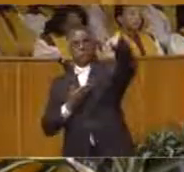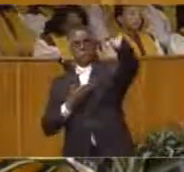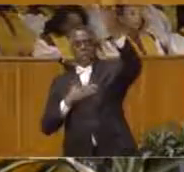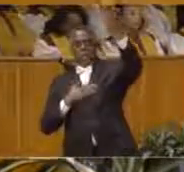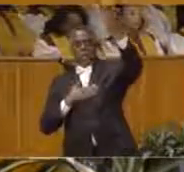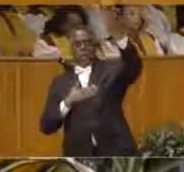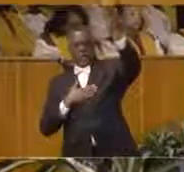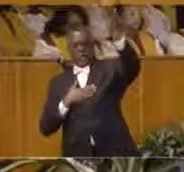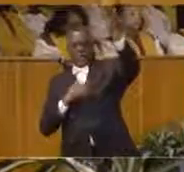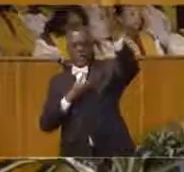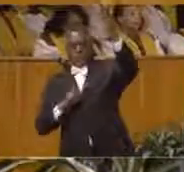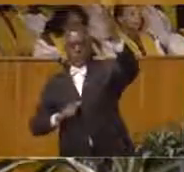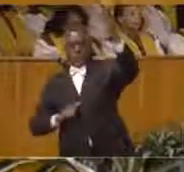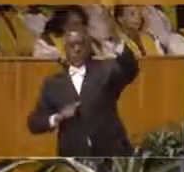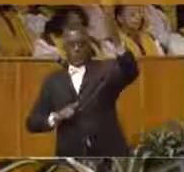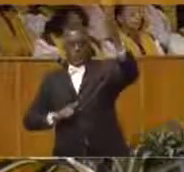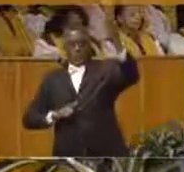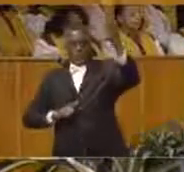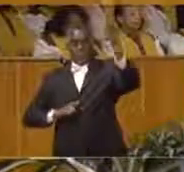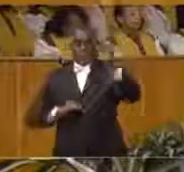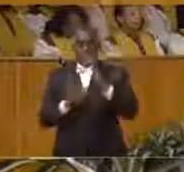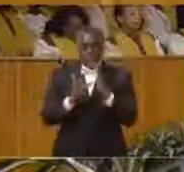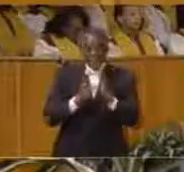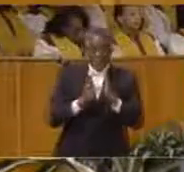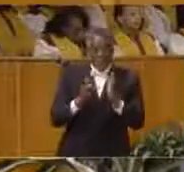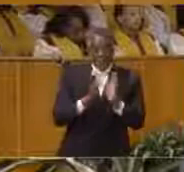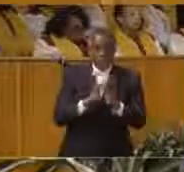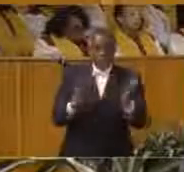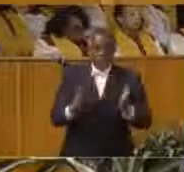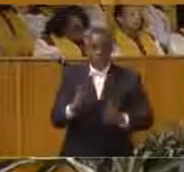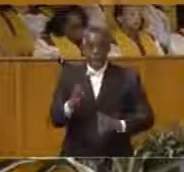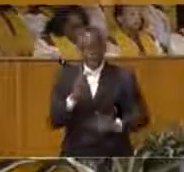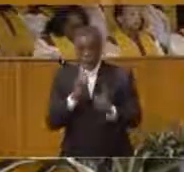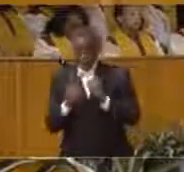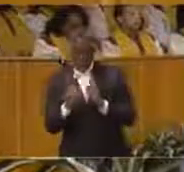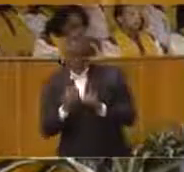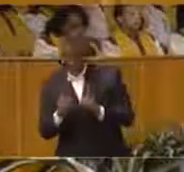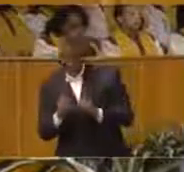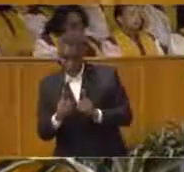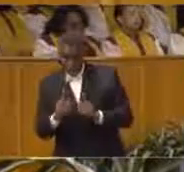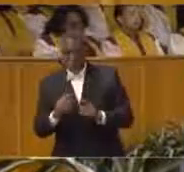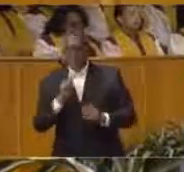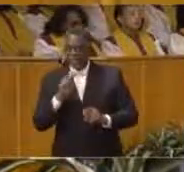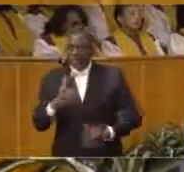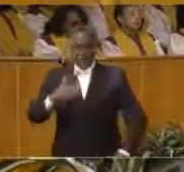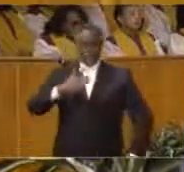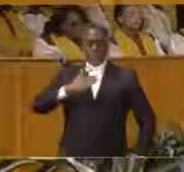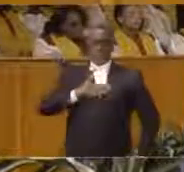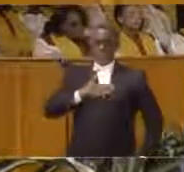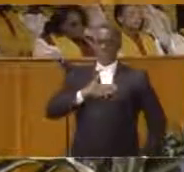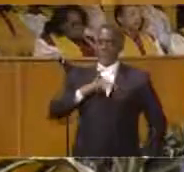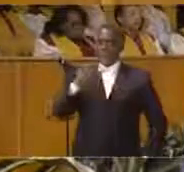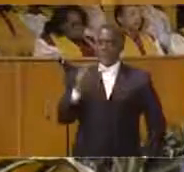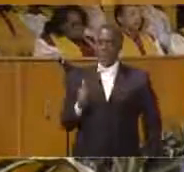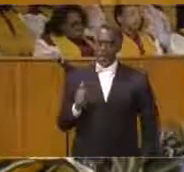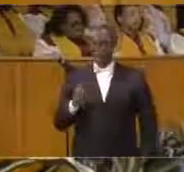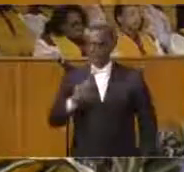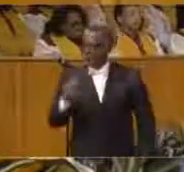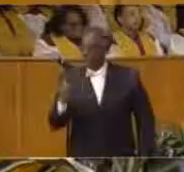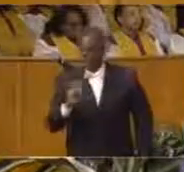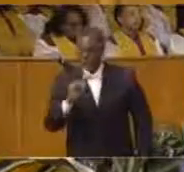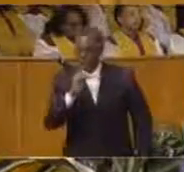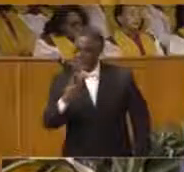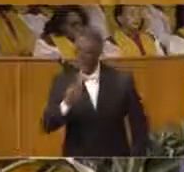So technically, biblically speaking, you should not say my tithe.